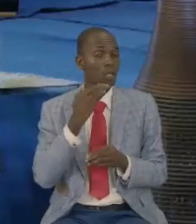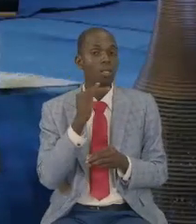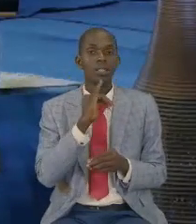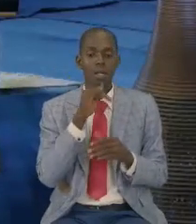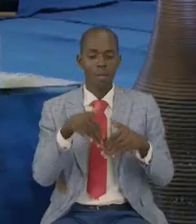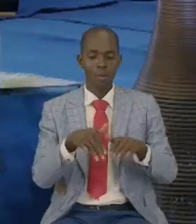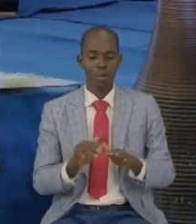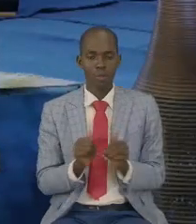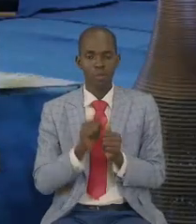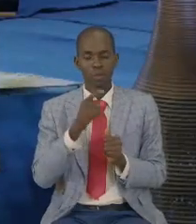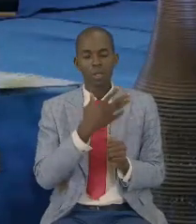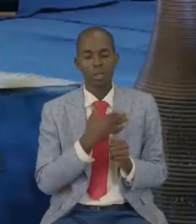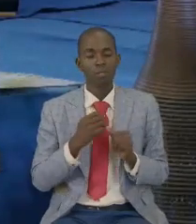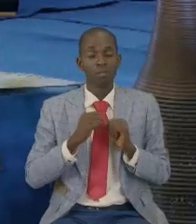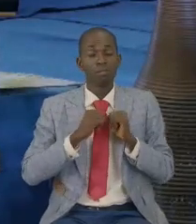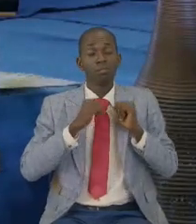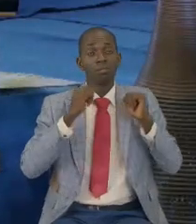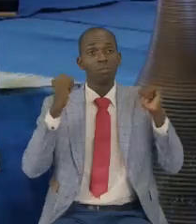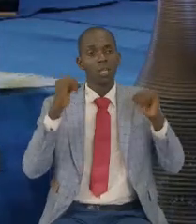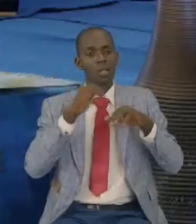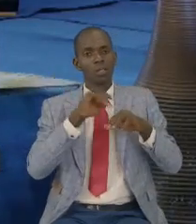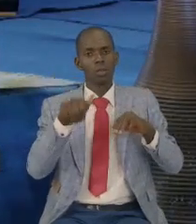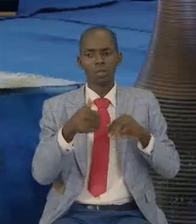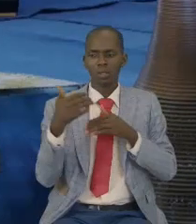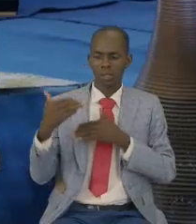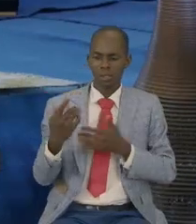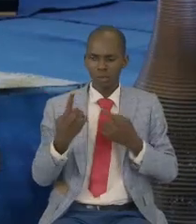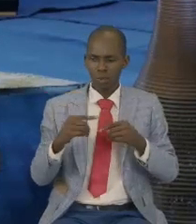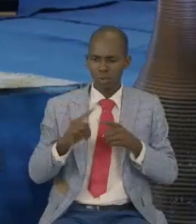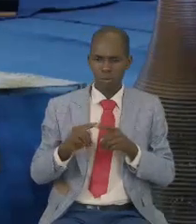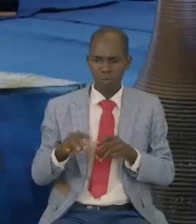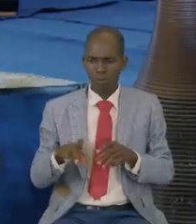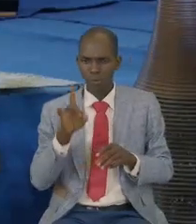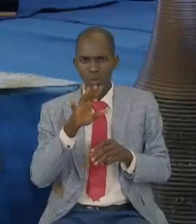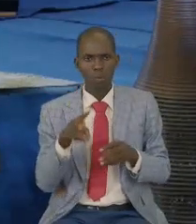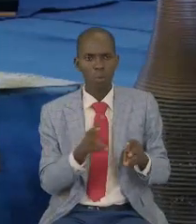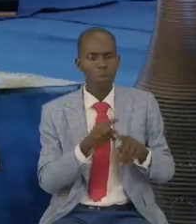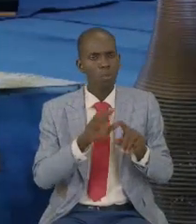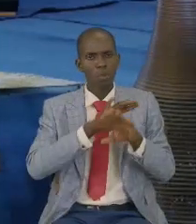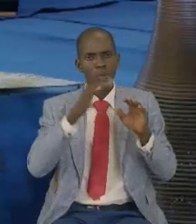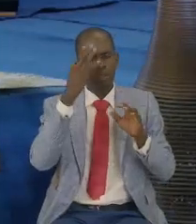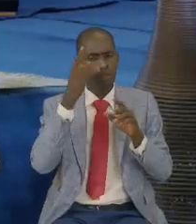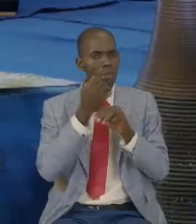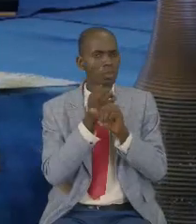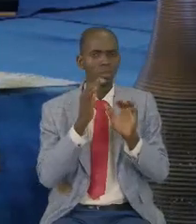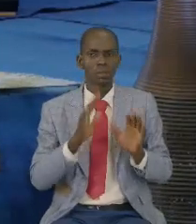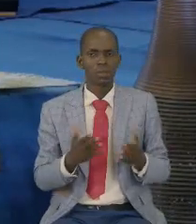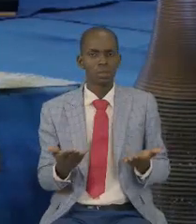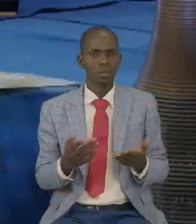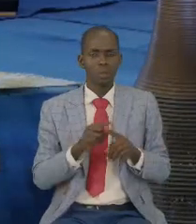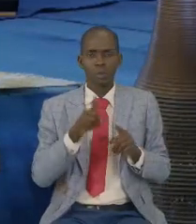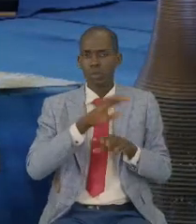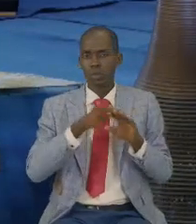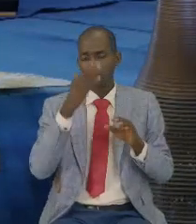your way, but you didn't know the Savior, you didn't know the Redeemer. And that, and